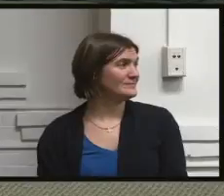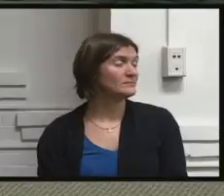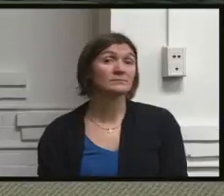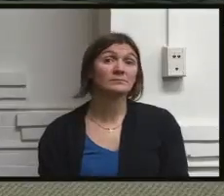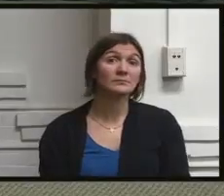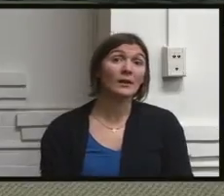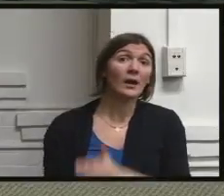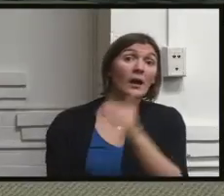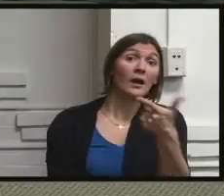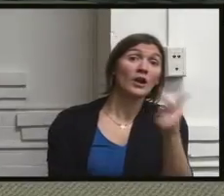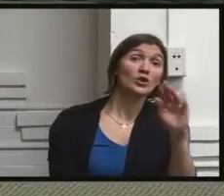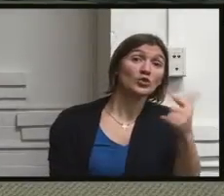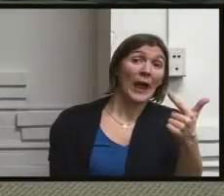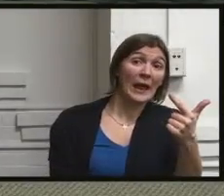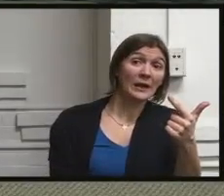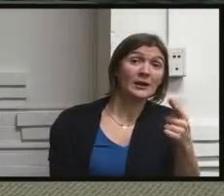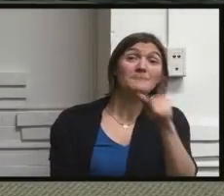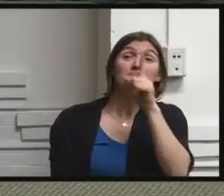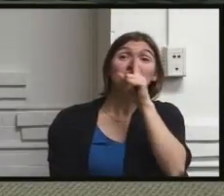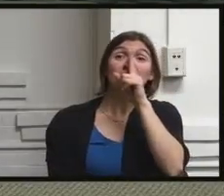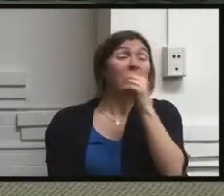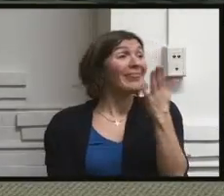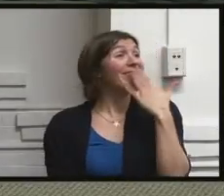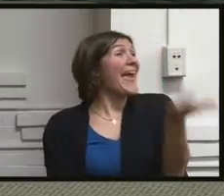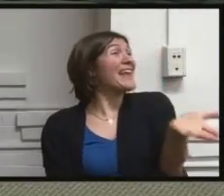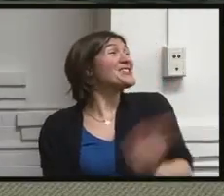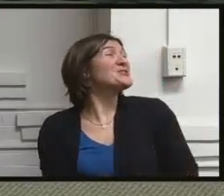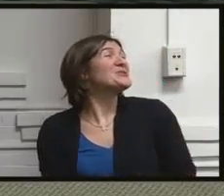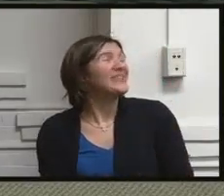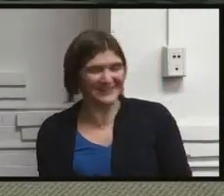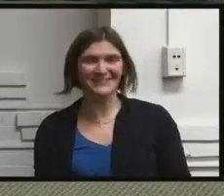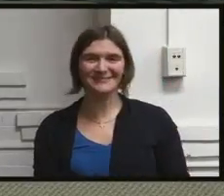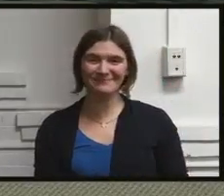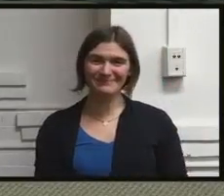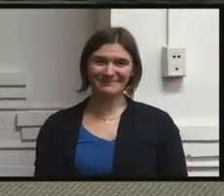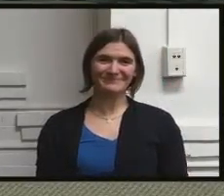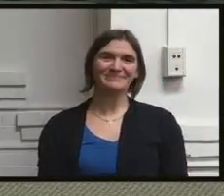Did you want to say anything, Greg? Just thank you.